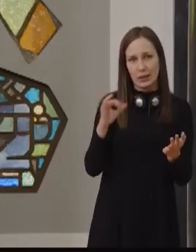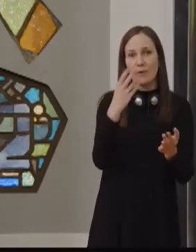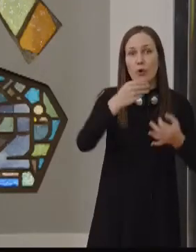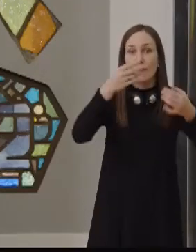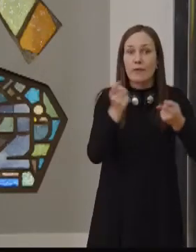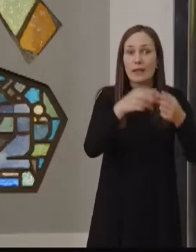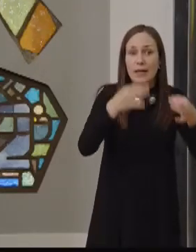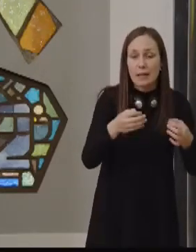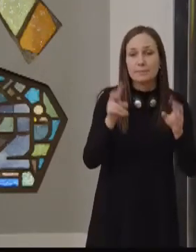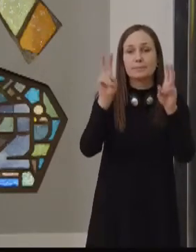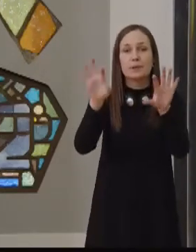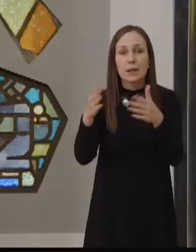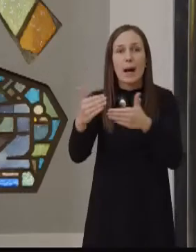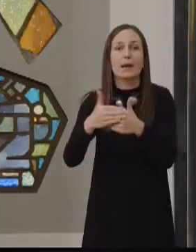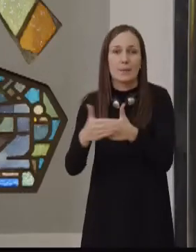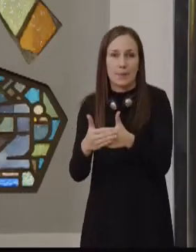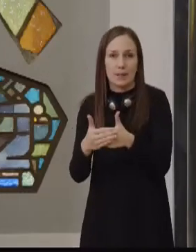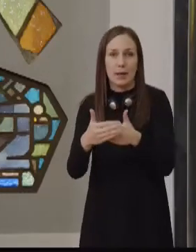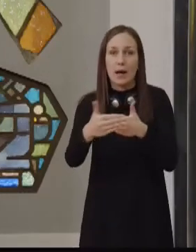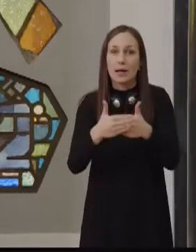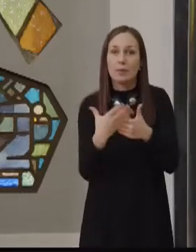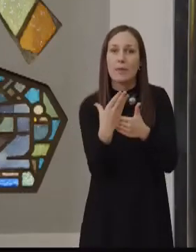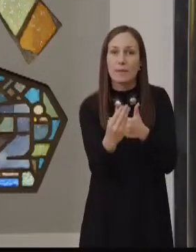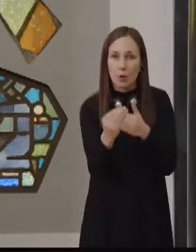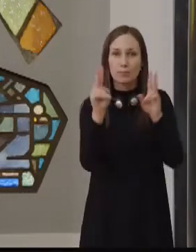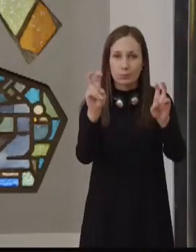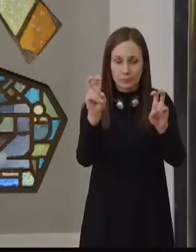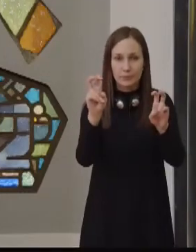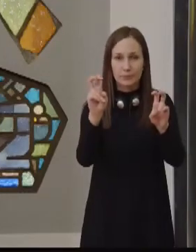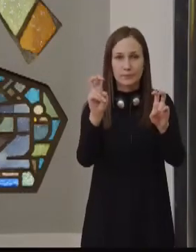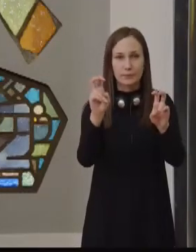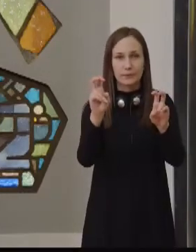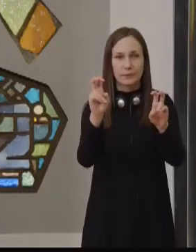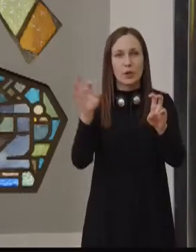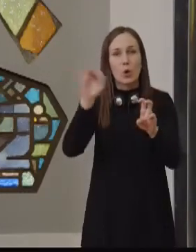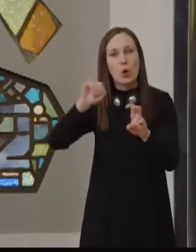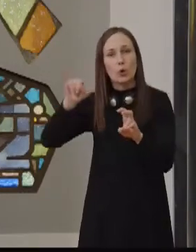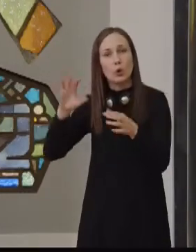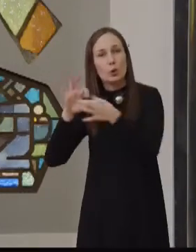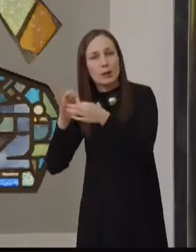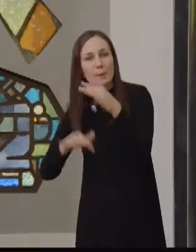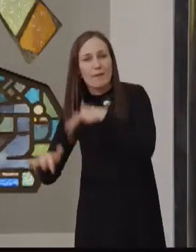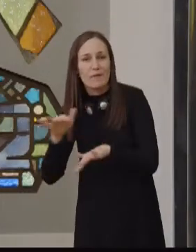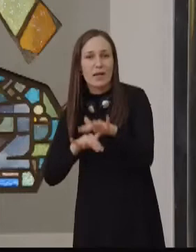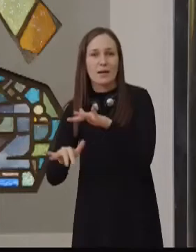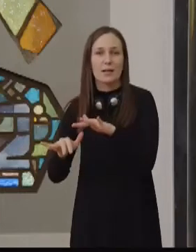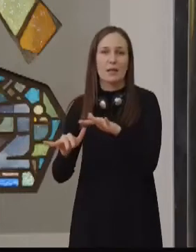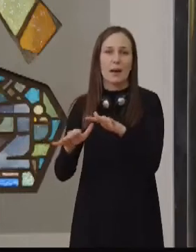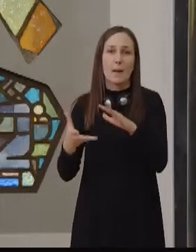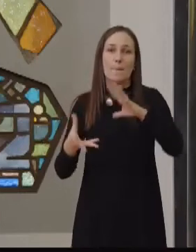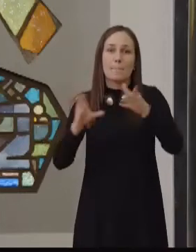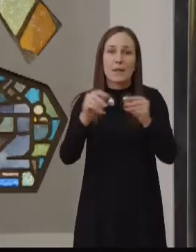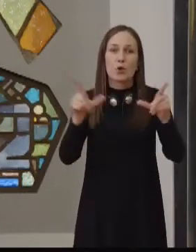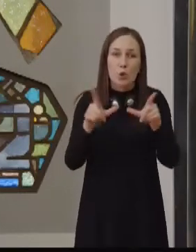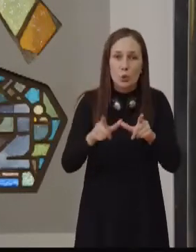the civil status, because according to the law, then such people are treated as close relatives.